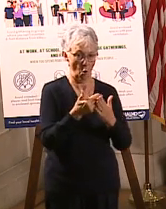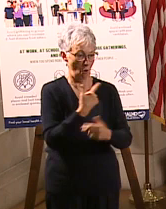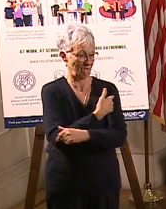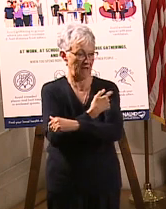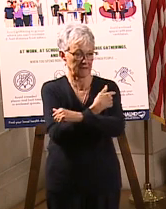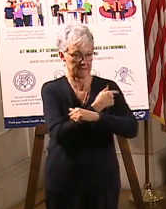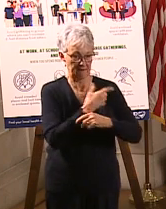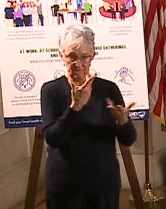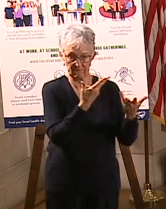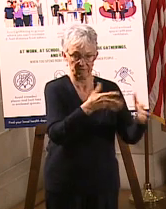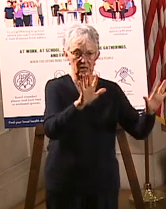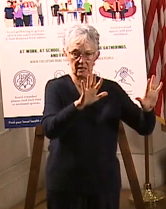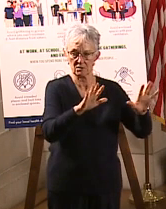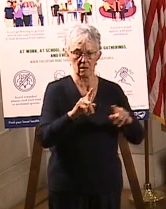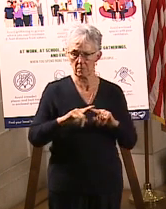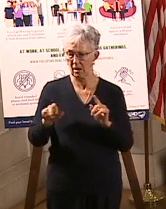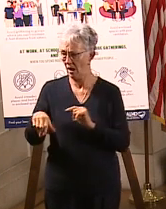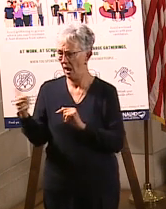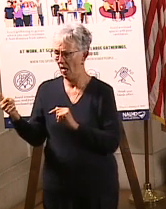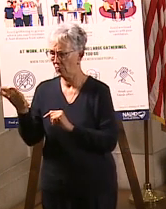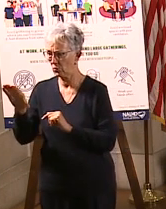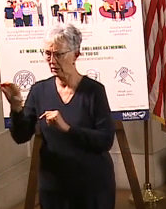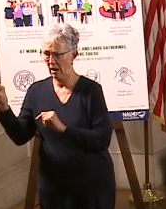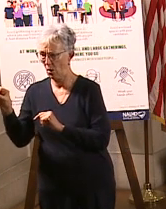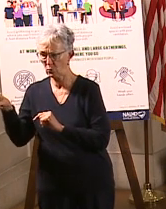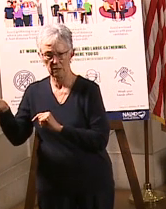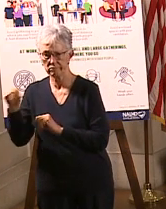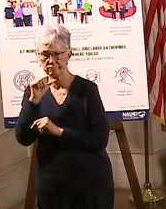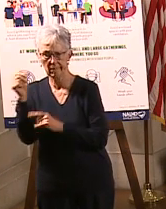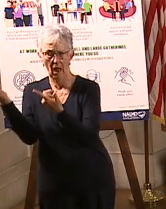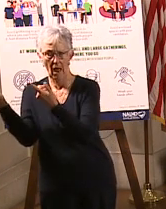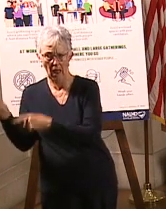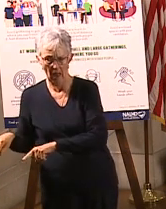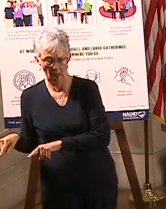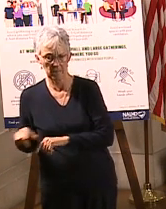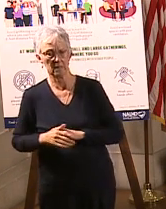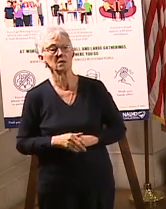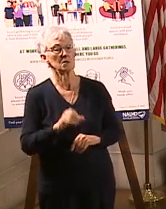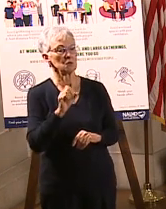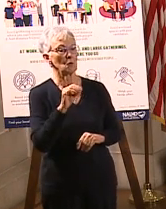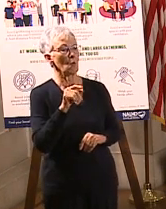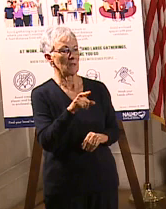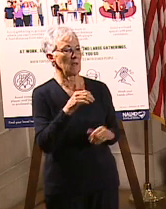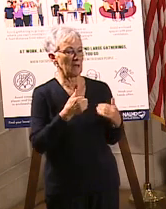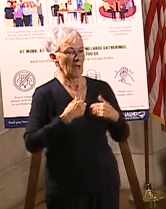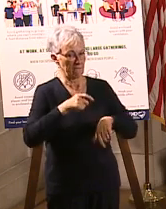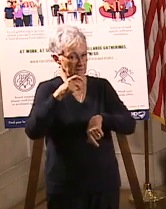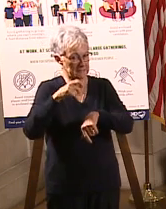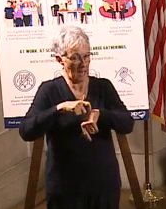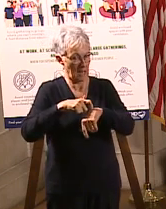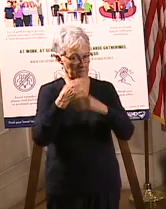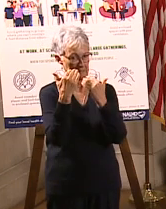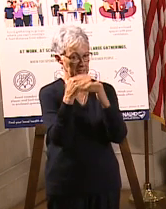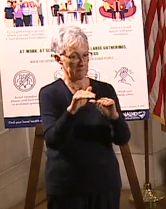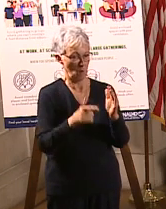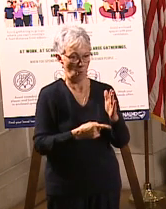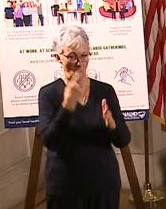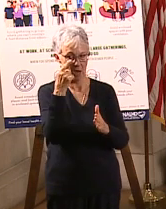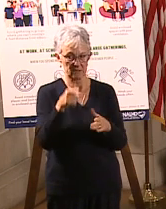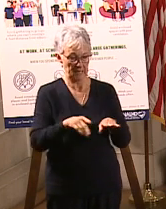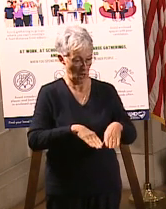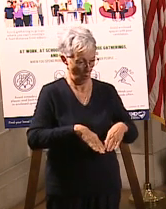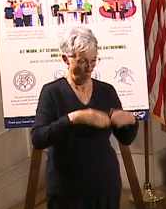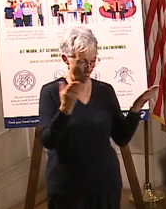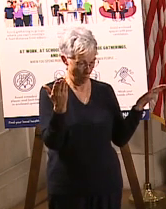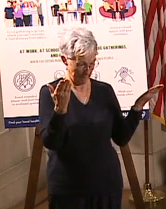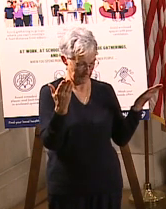For anyone administering the vaccine, once the vaccine product is prepared, they are on a time limit and may need to vaccinate in phases or